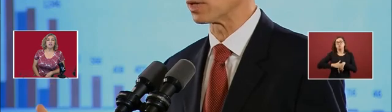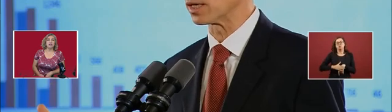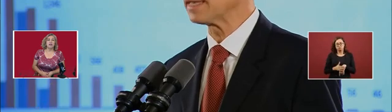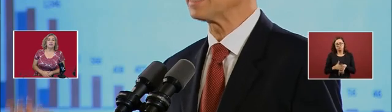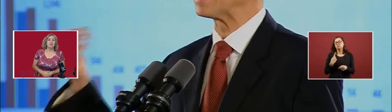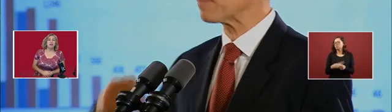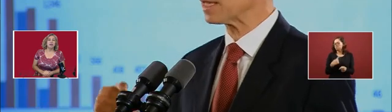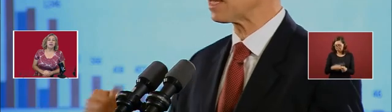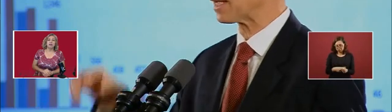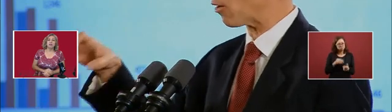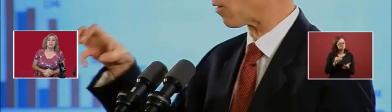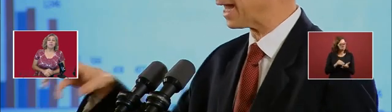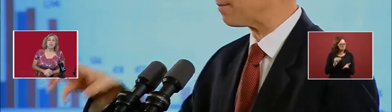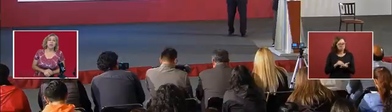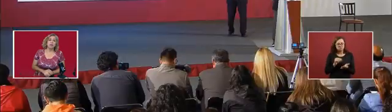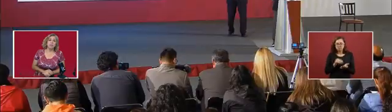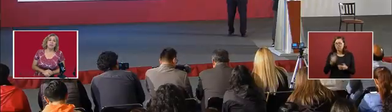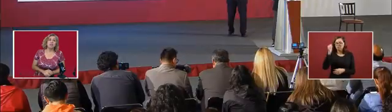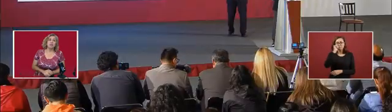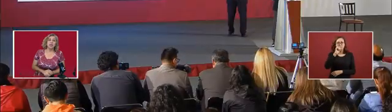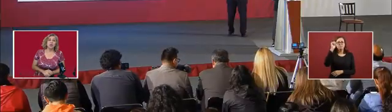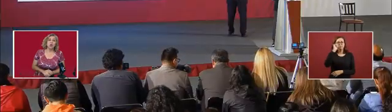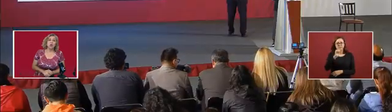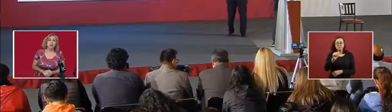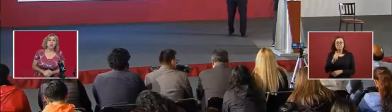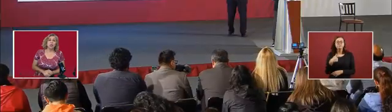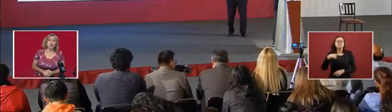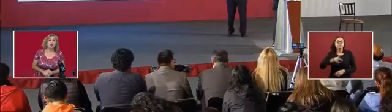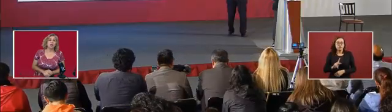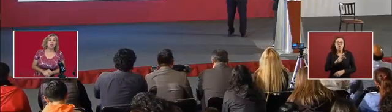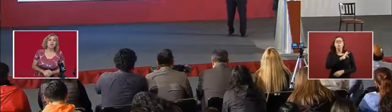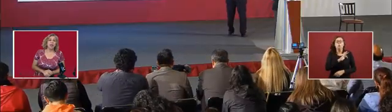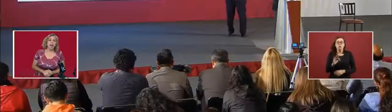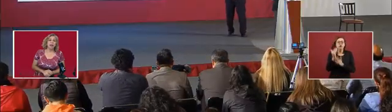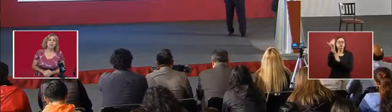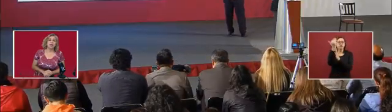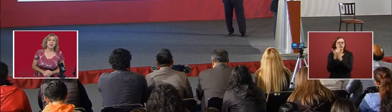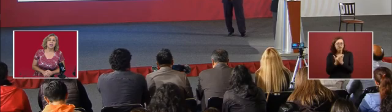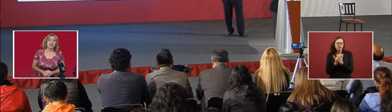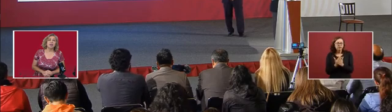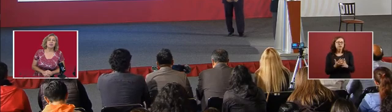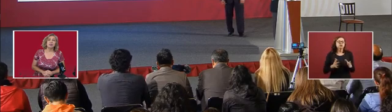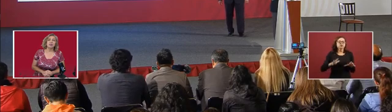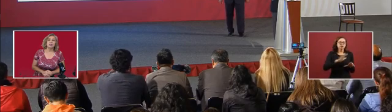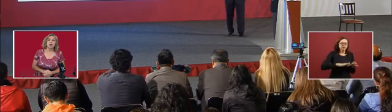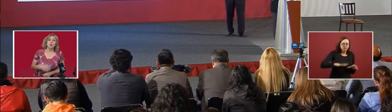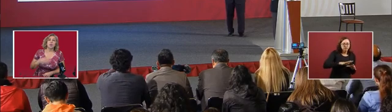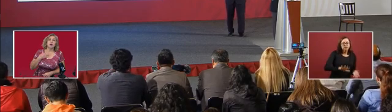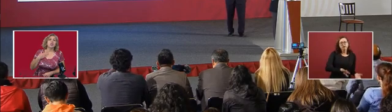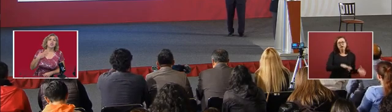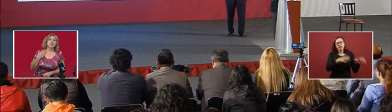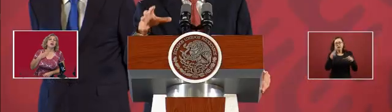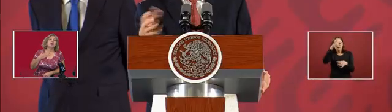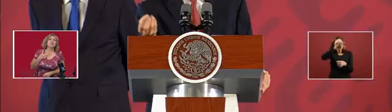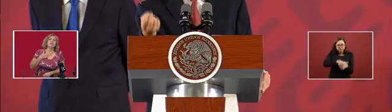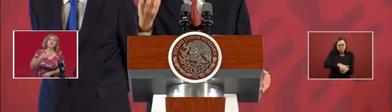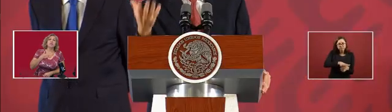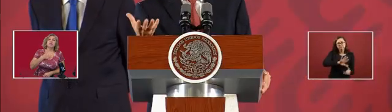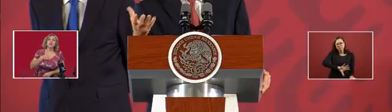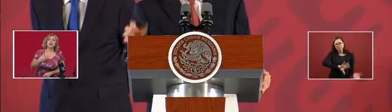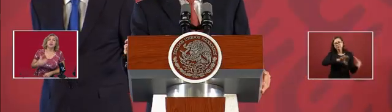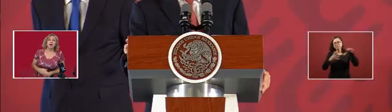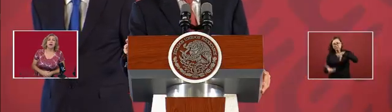that means we still need to act against dengue. That does not mean you need to resign yourself, but it's a